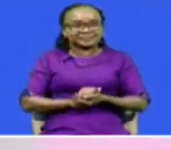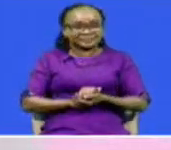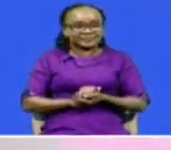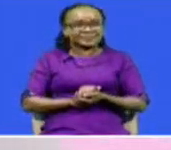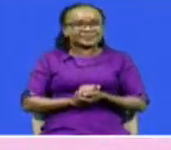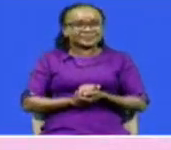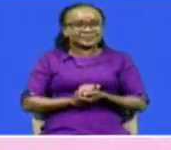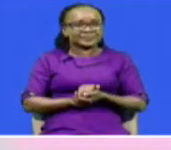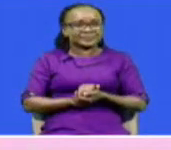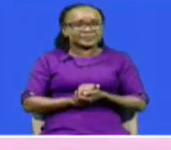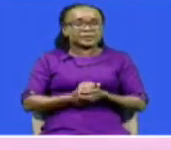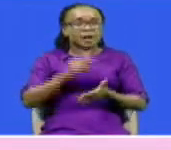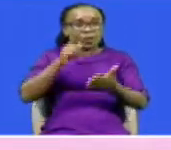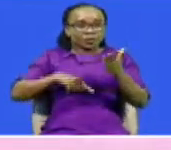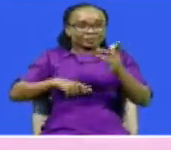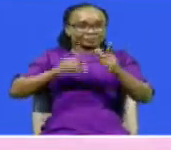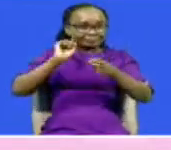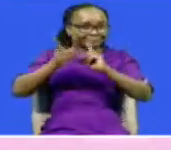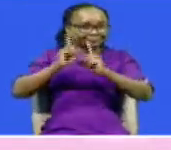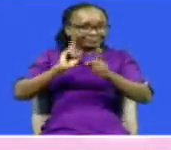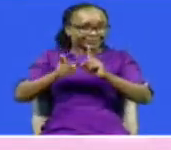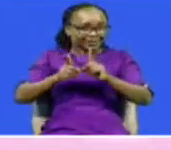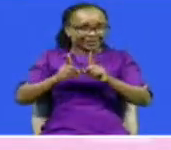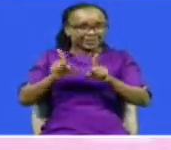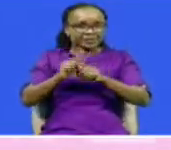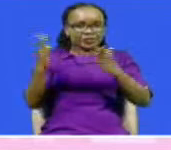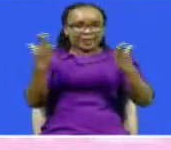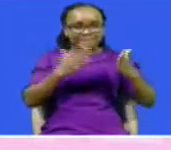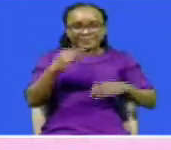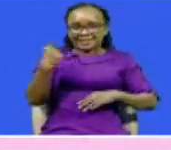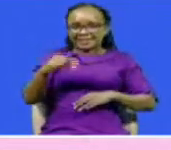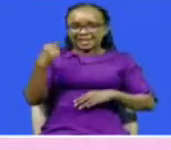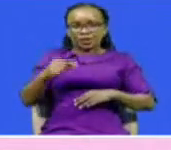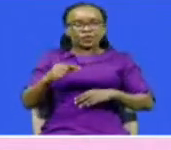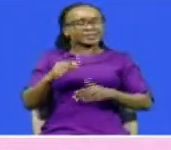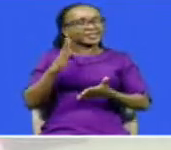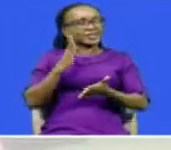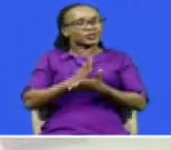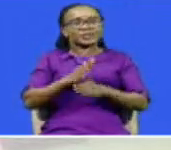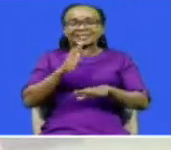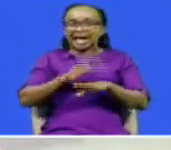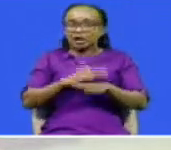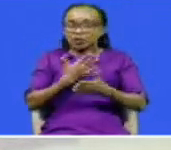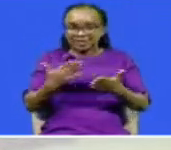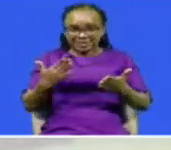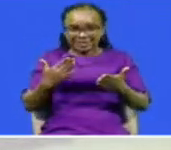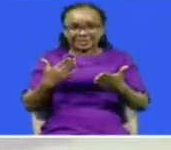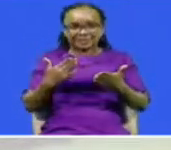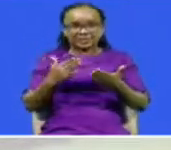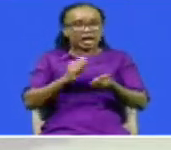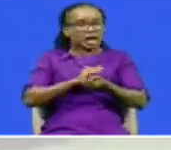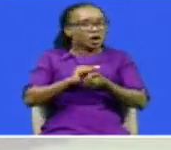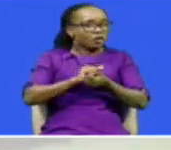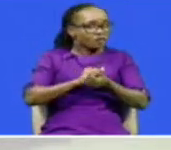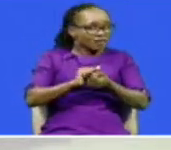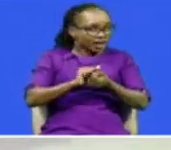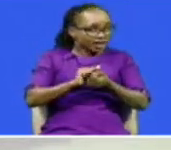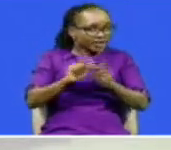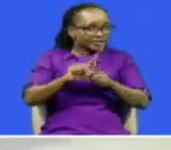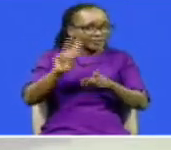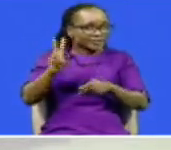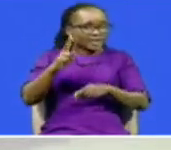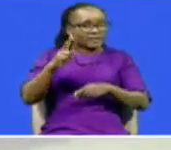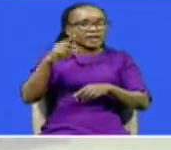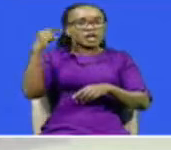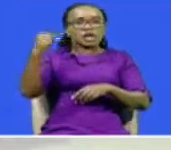Yeah. How is it? Tukiona Fadi anakimbia, as in jana leta medal, pia sisi tunakuwa psyched up. On Friday, Kenyans will be out in search of the second gold